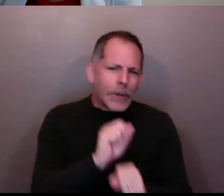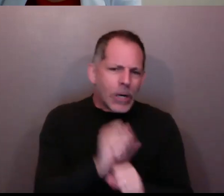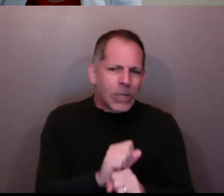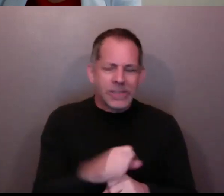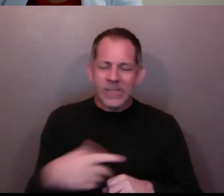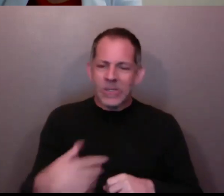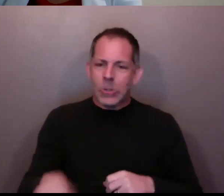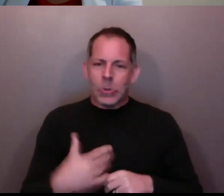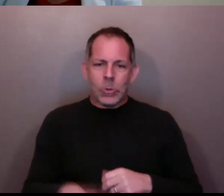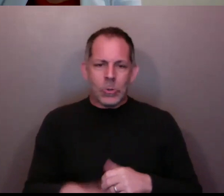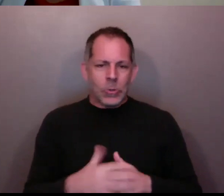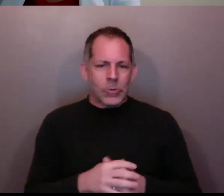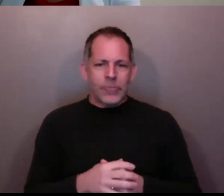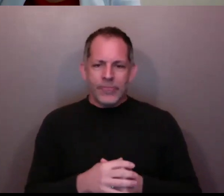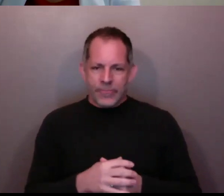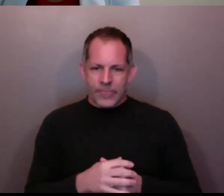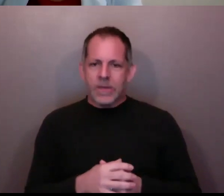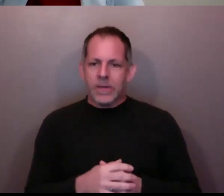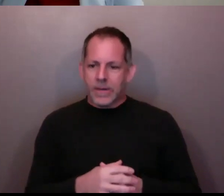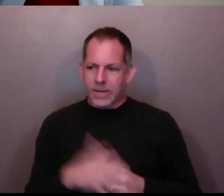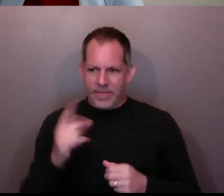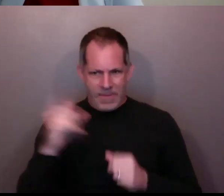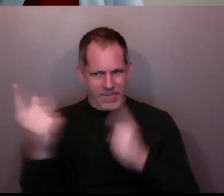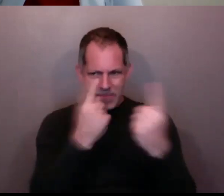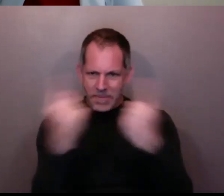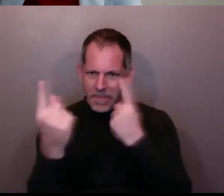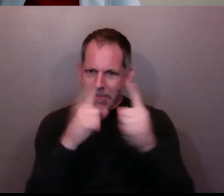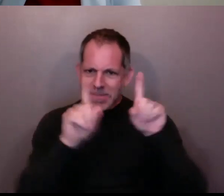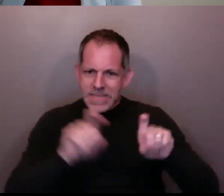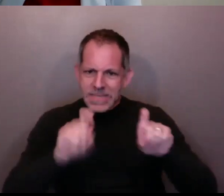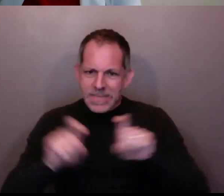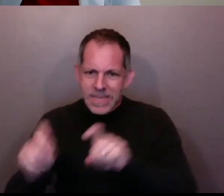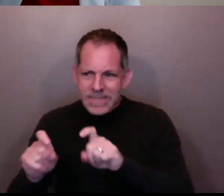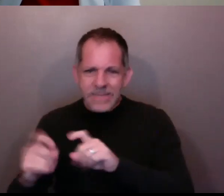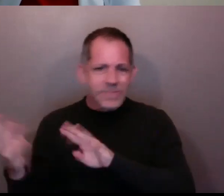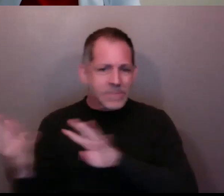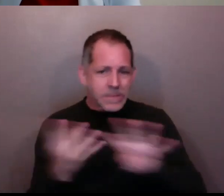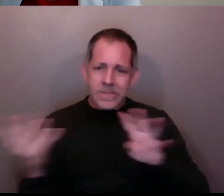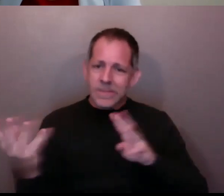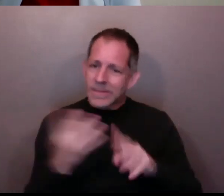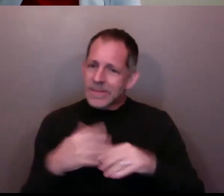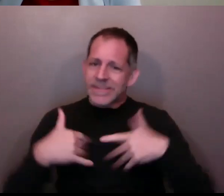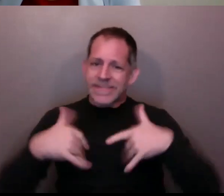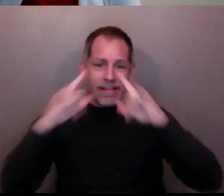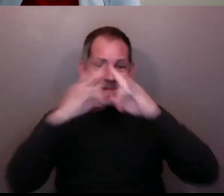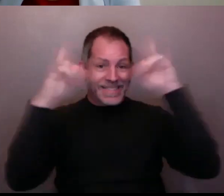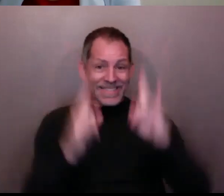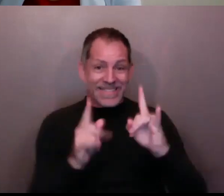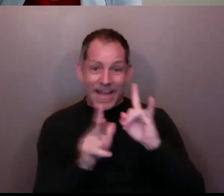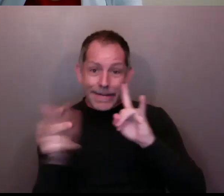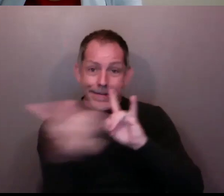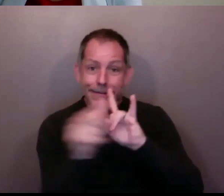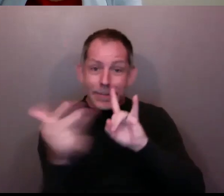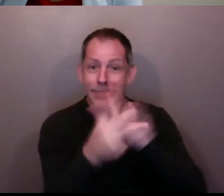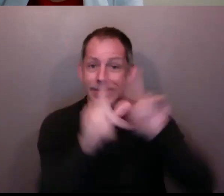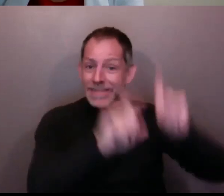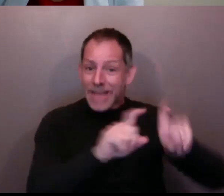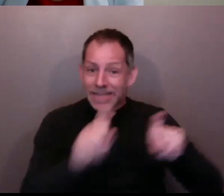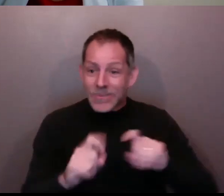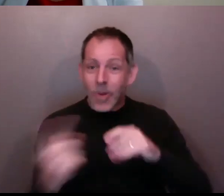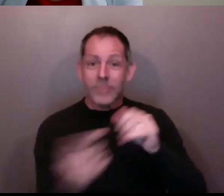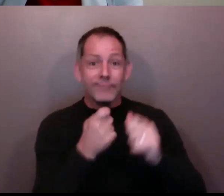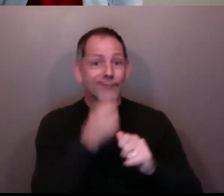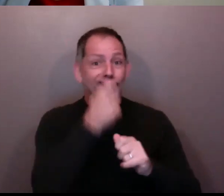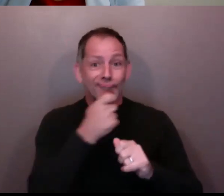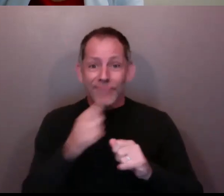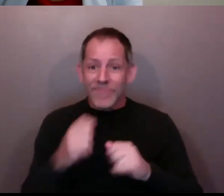when there's more people coming through. So we're always welcome to have new volunteers. We'd love to have